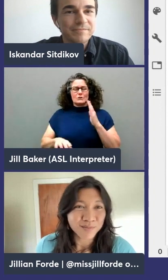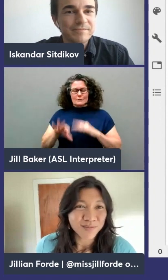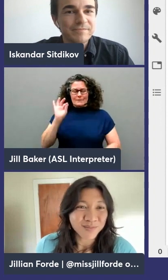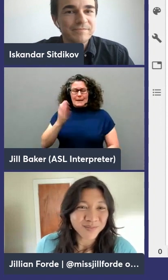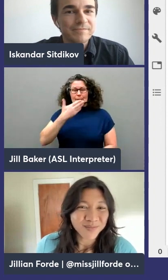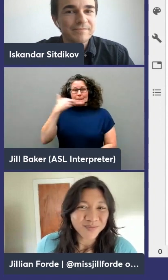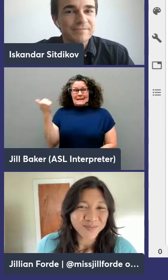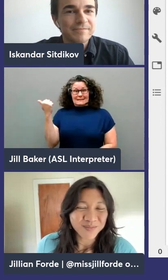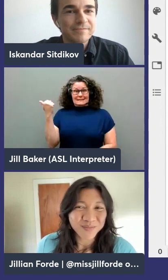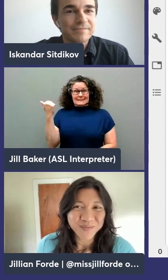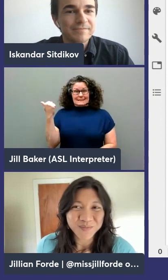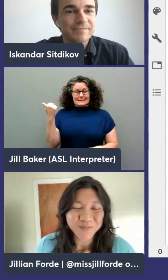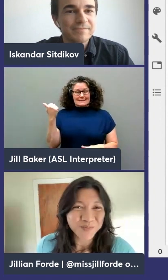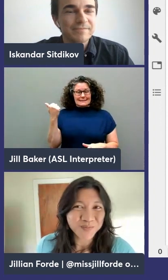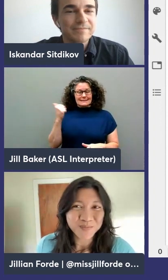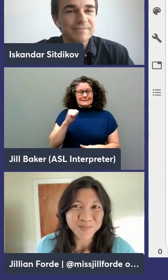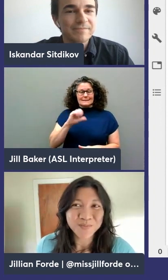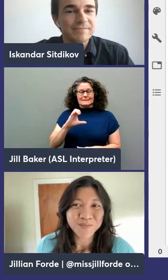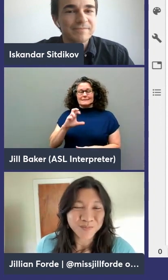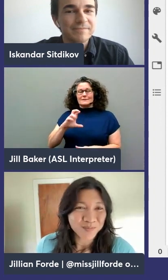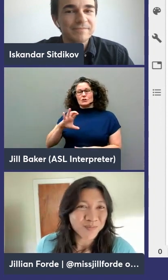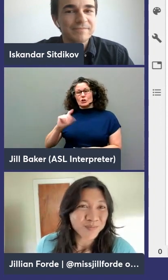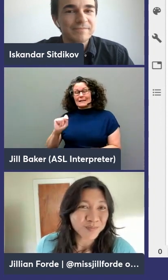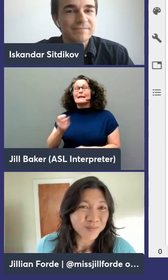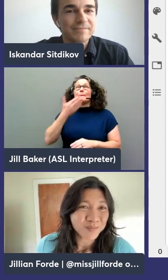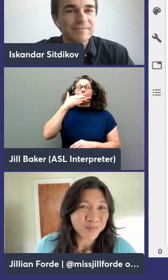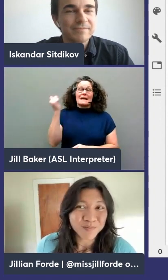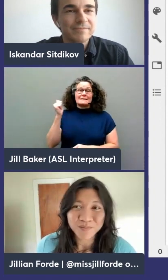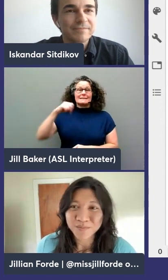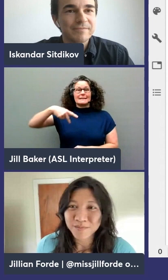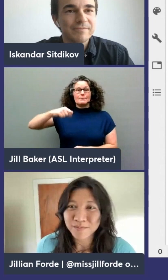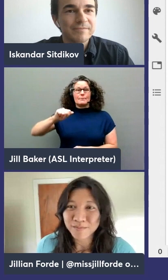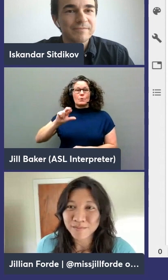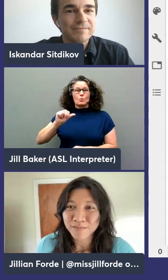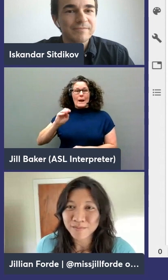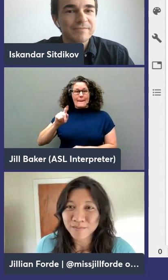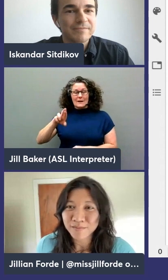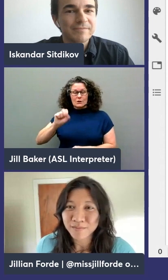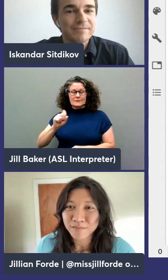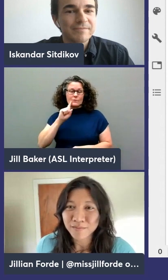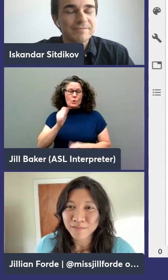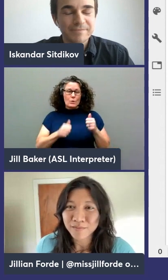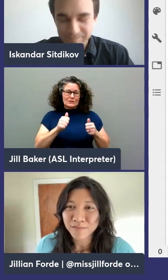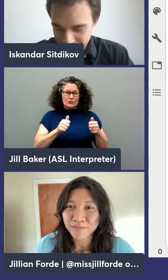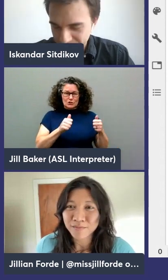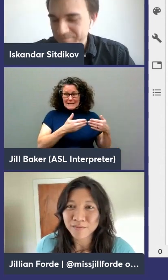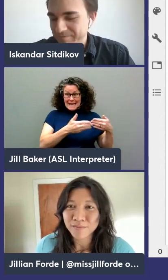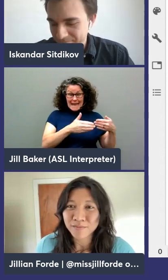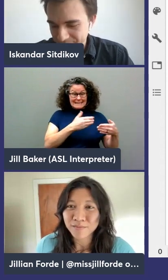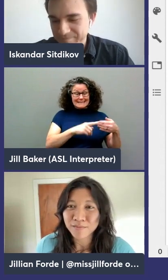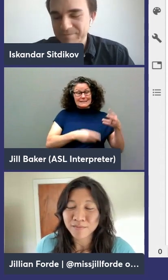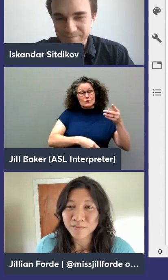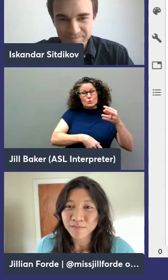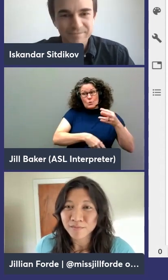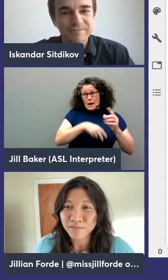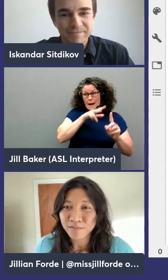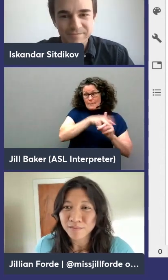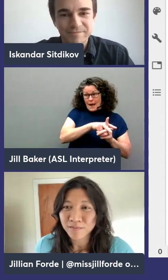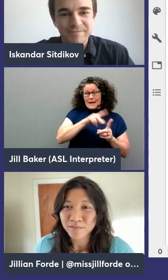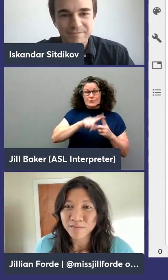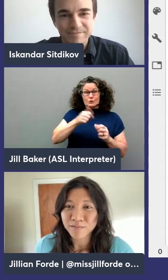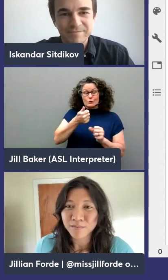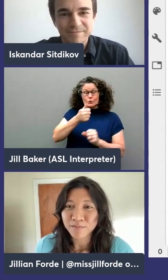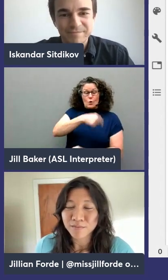best circuits, well, the best parameters for which gates to apply to the quantum circuit, which